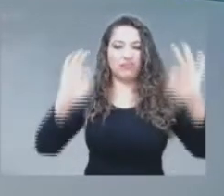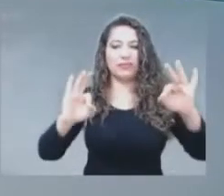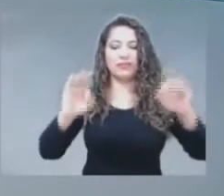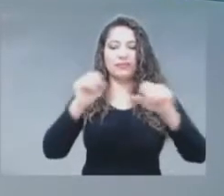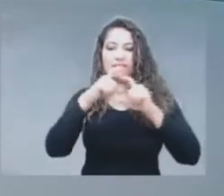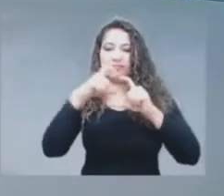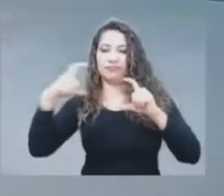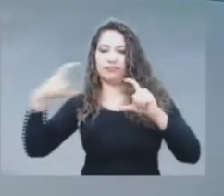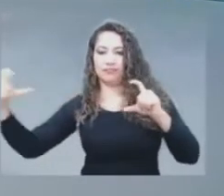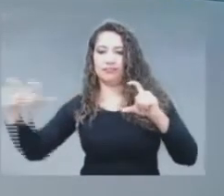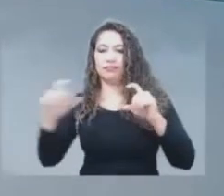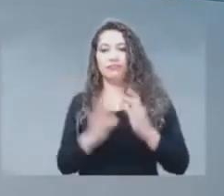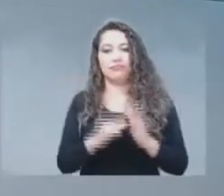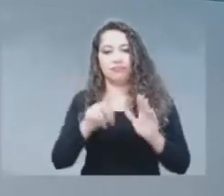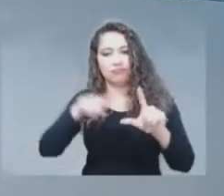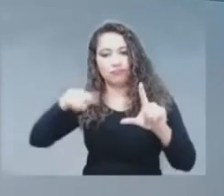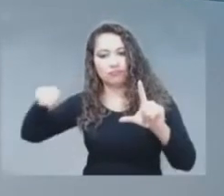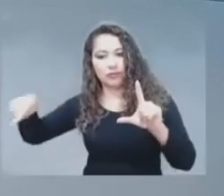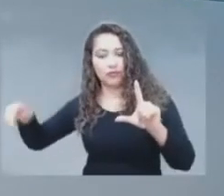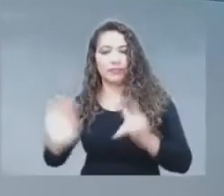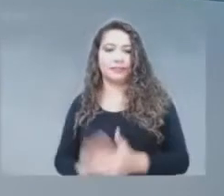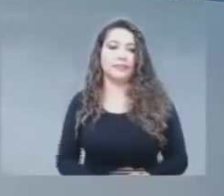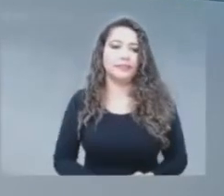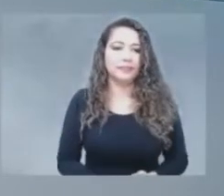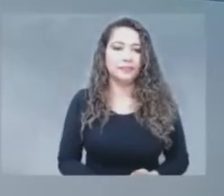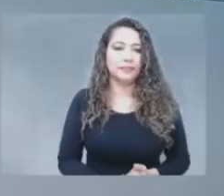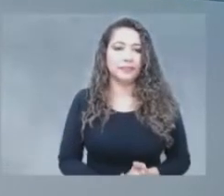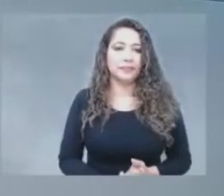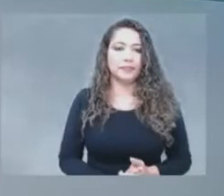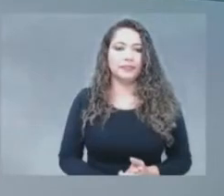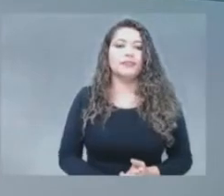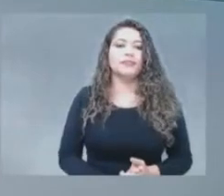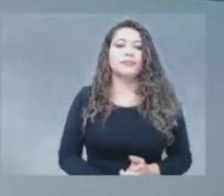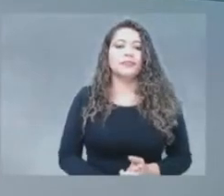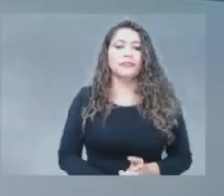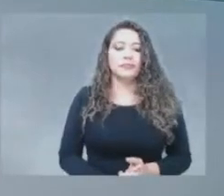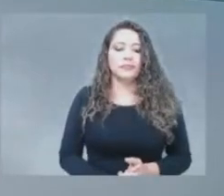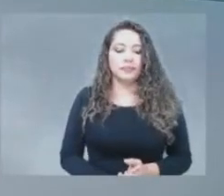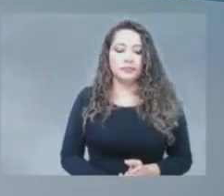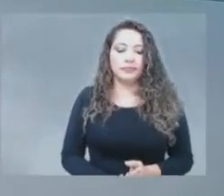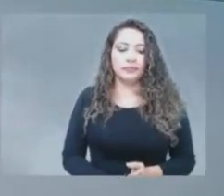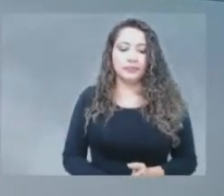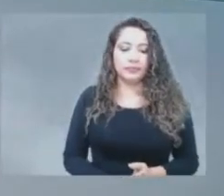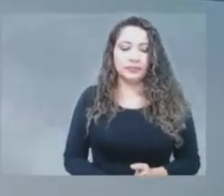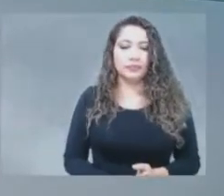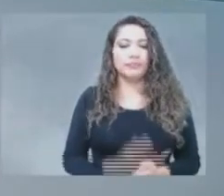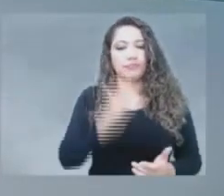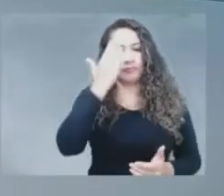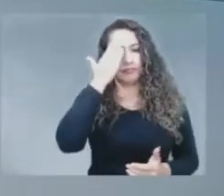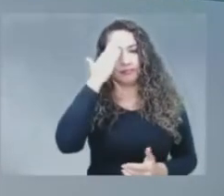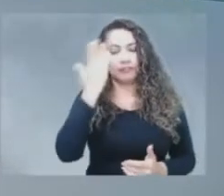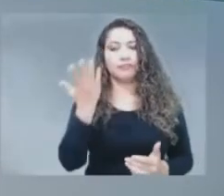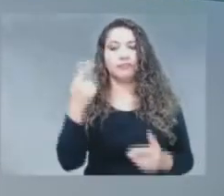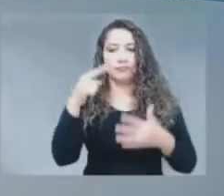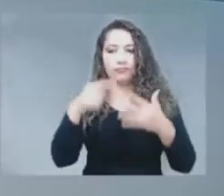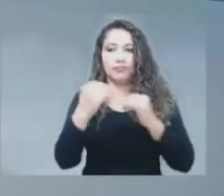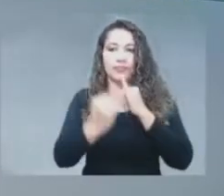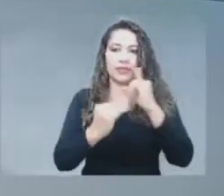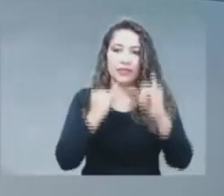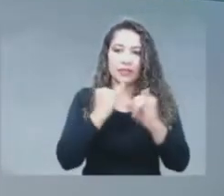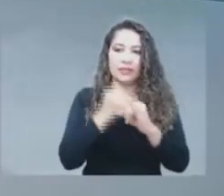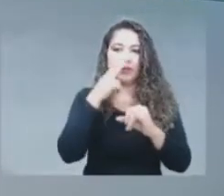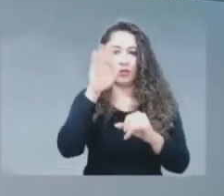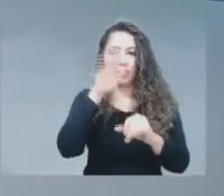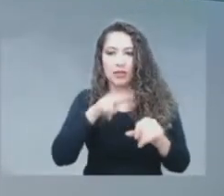the spectrum management. How do we work it here? Here we consider, and we have international